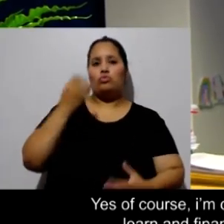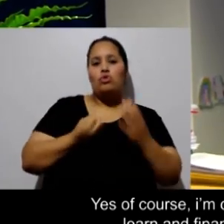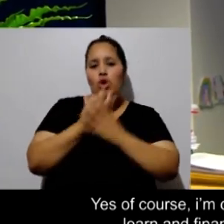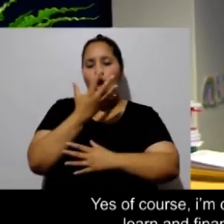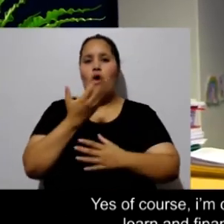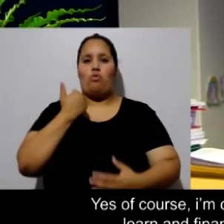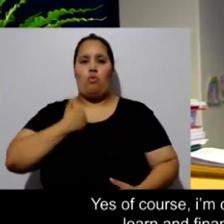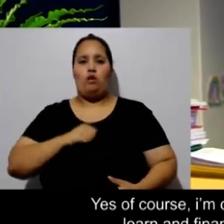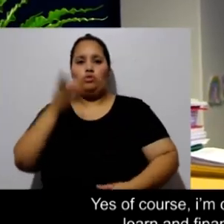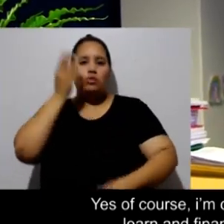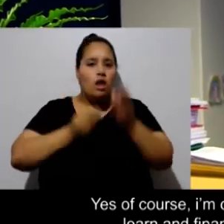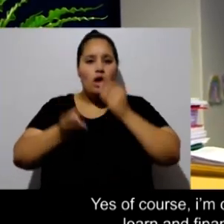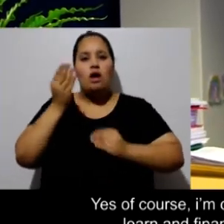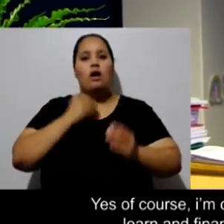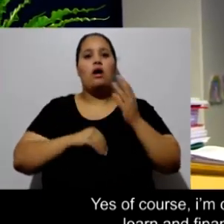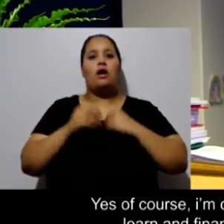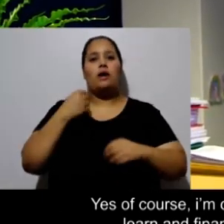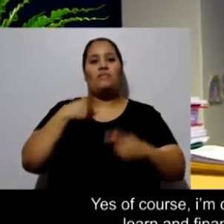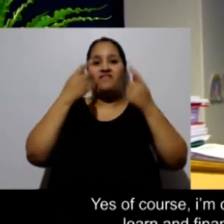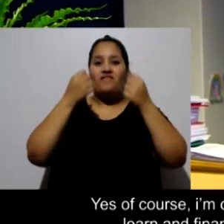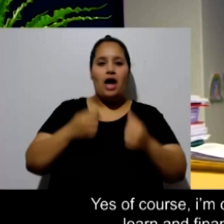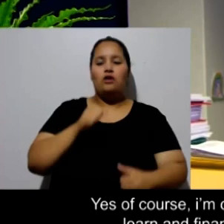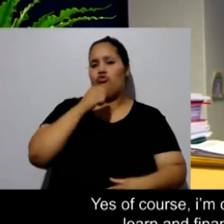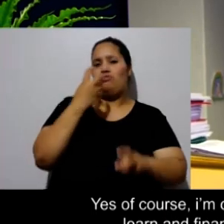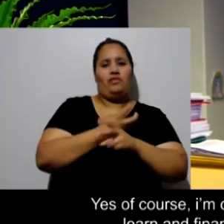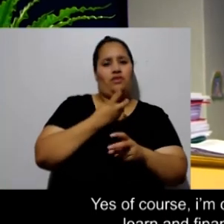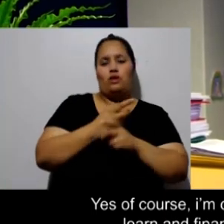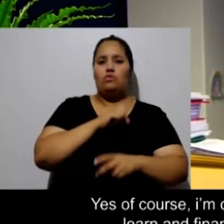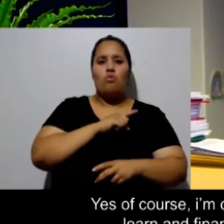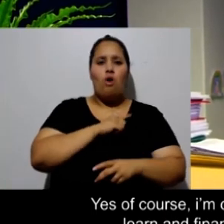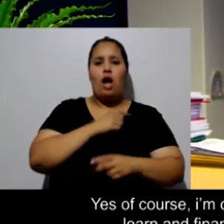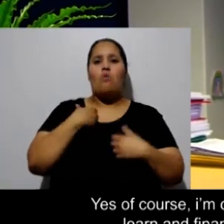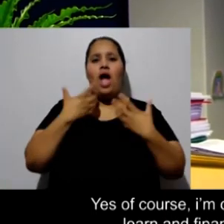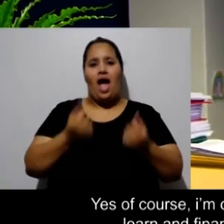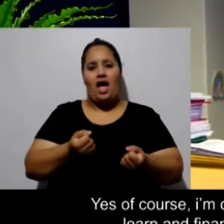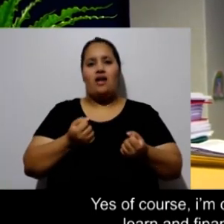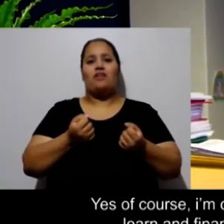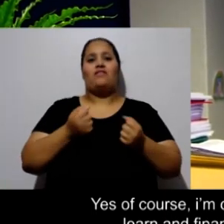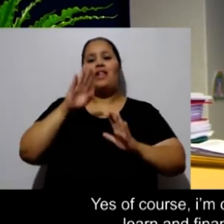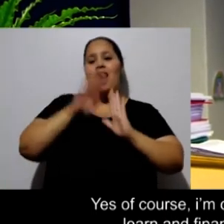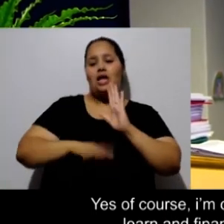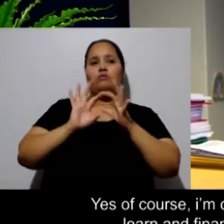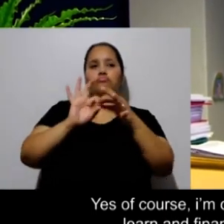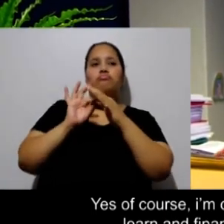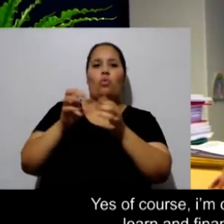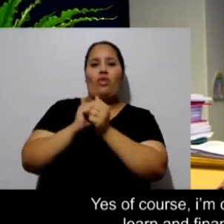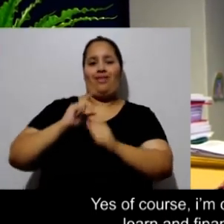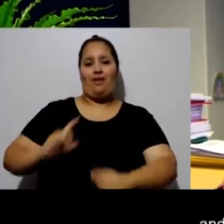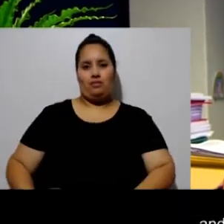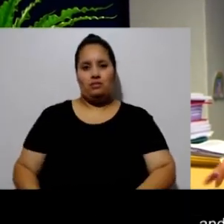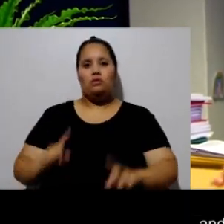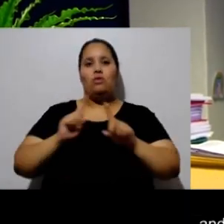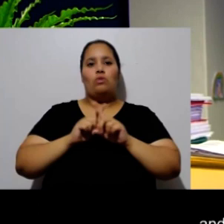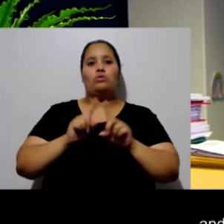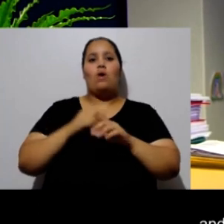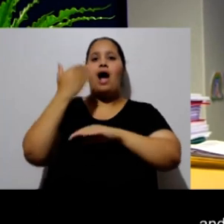grow, that want to learn. And, finally, it's not difficult, because, here, we have less interaction with the kids.